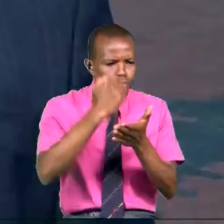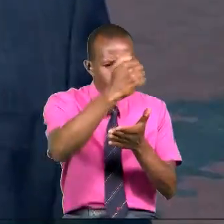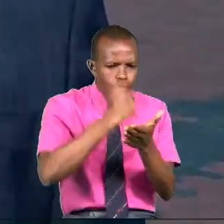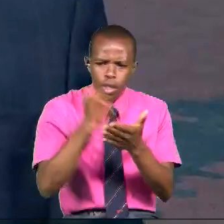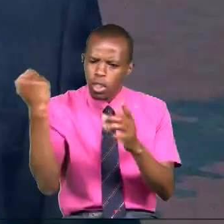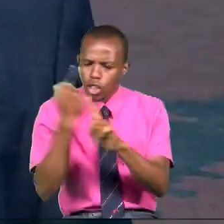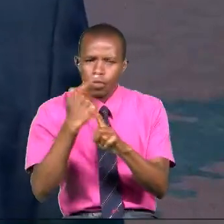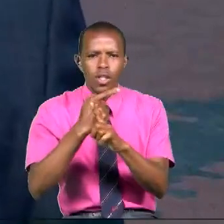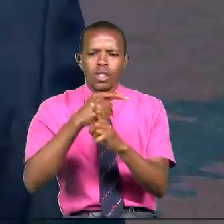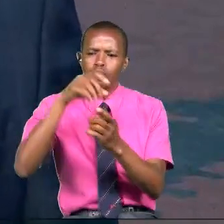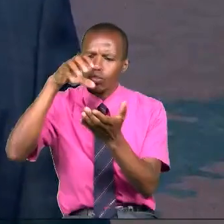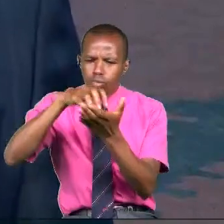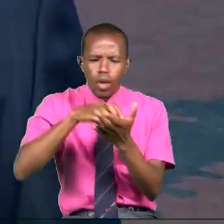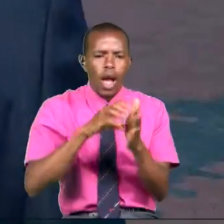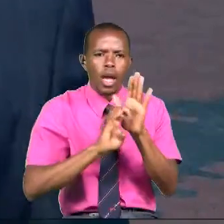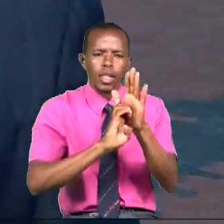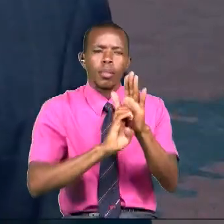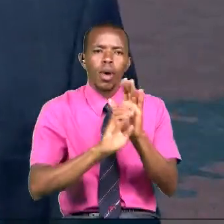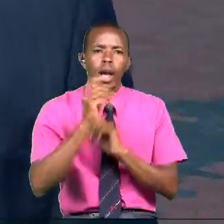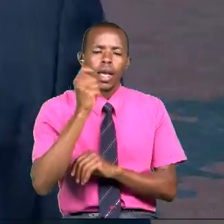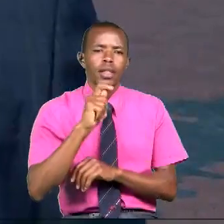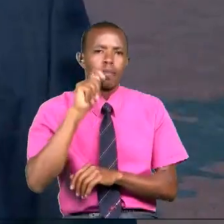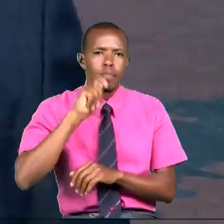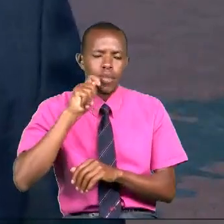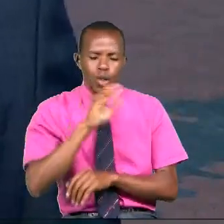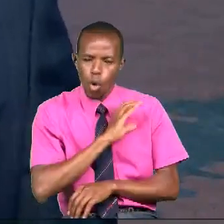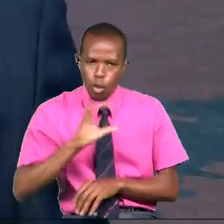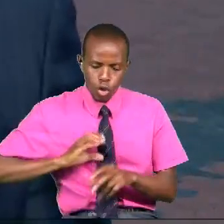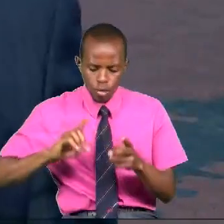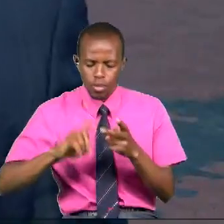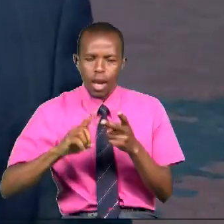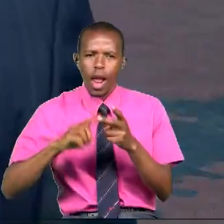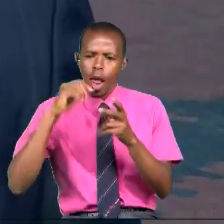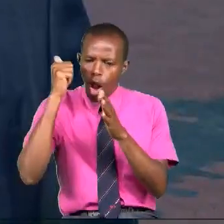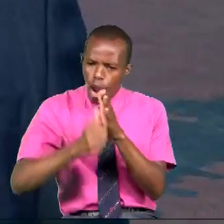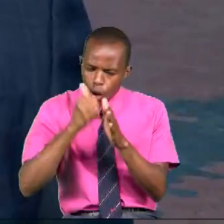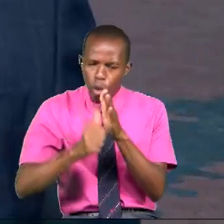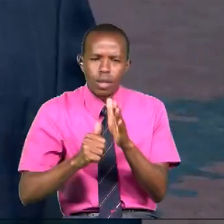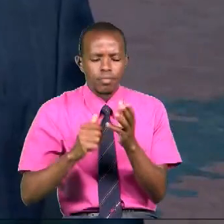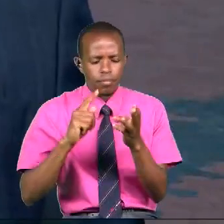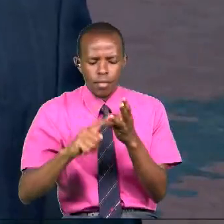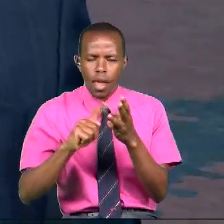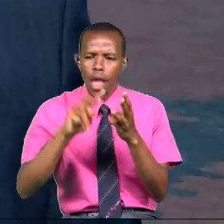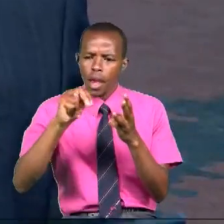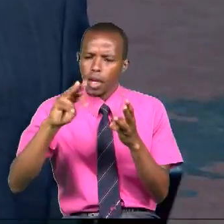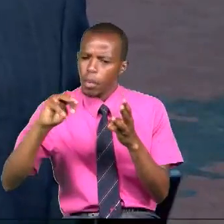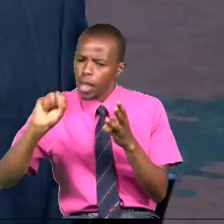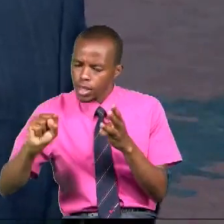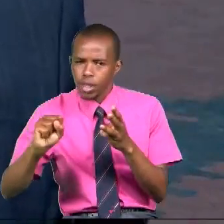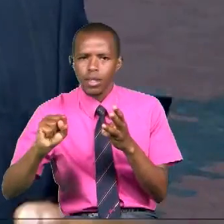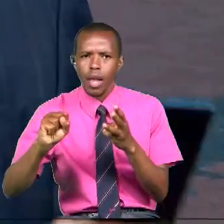things that like Kenya Meat Commission and the building of the railways that and the Nairobi Metropolitan, that he has given a lot